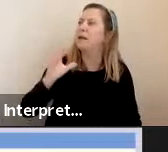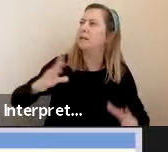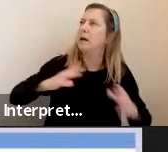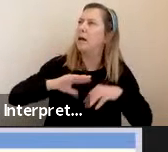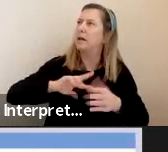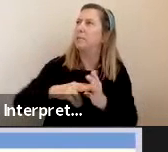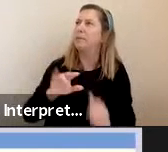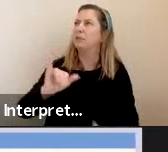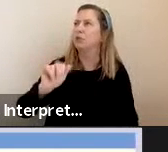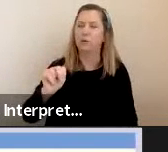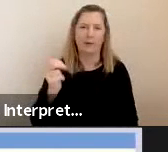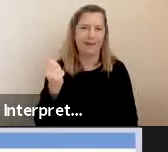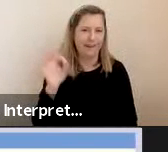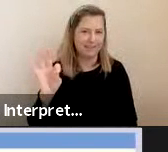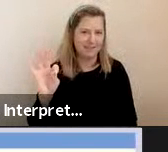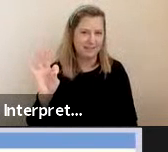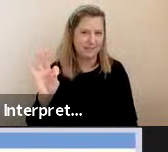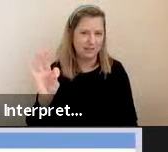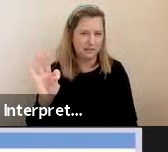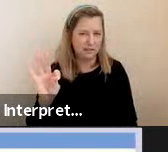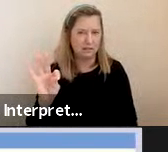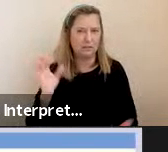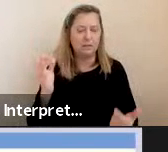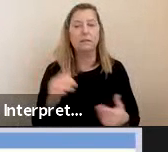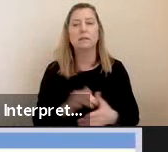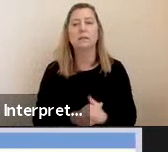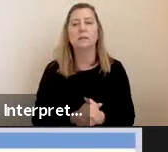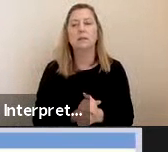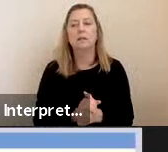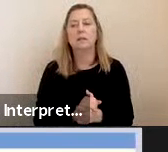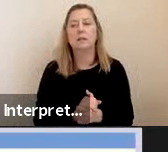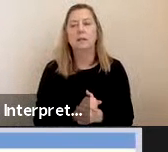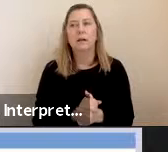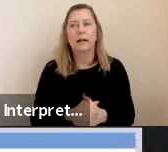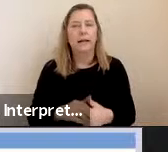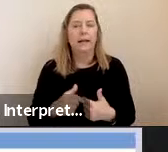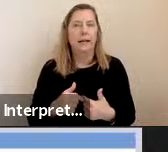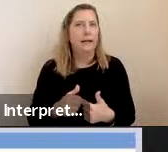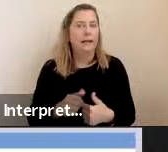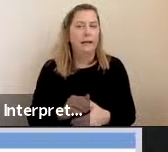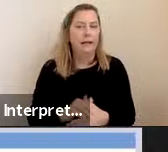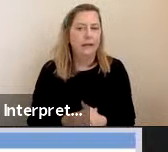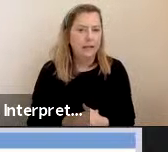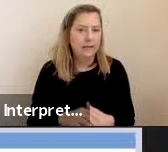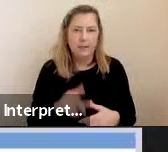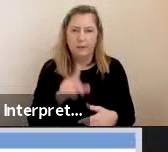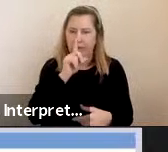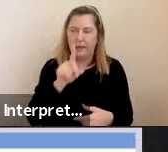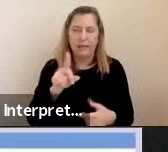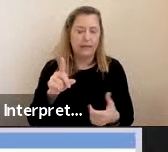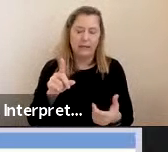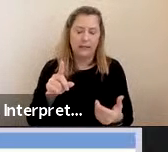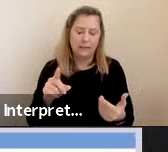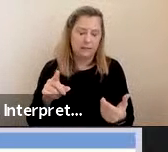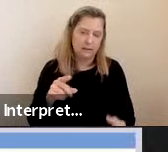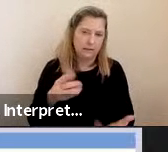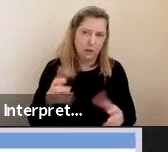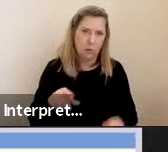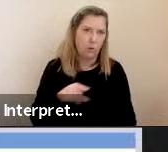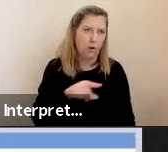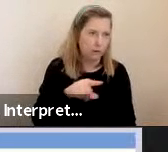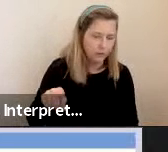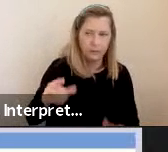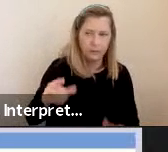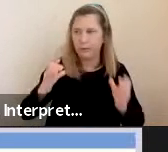be the 19th. We are truly not wanting clients, as you all are in all your